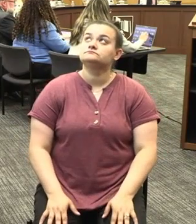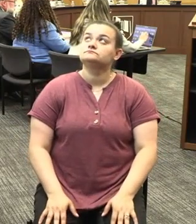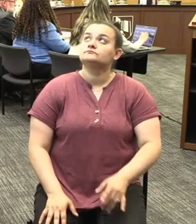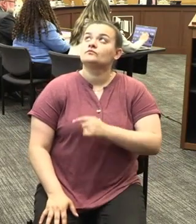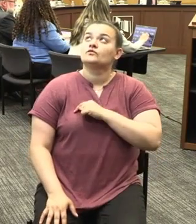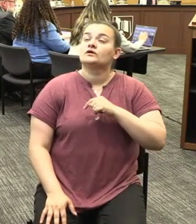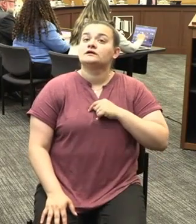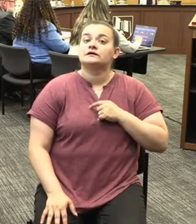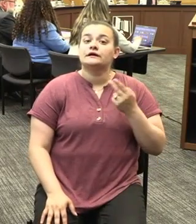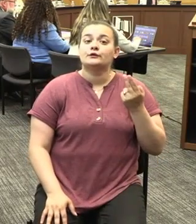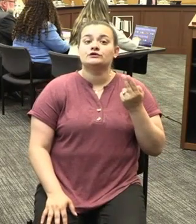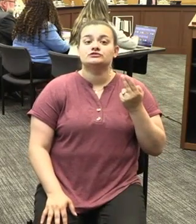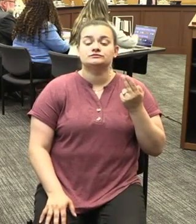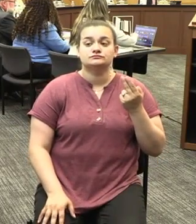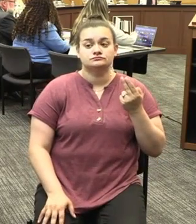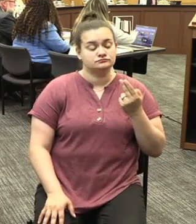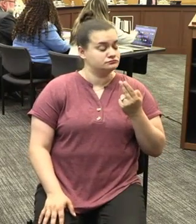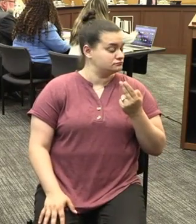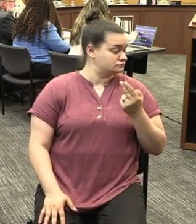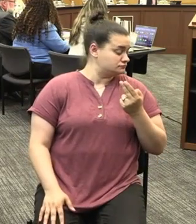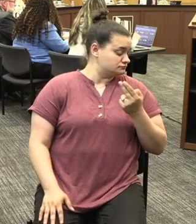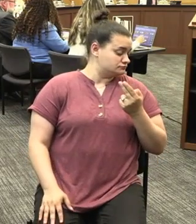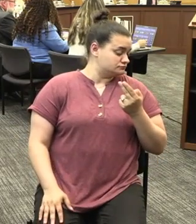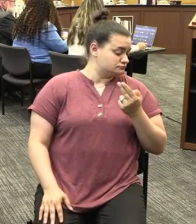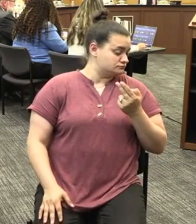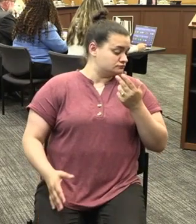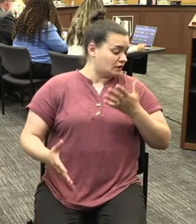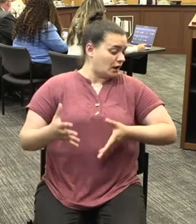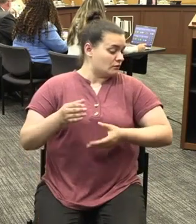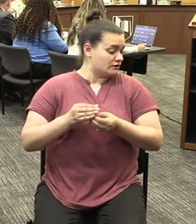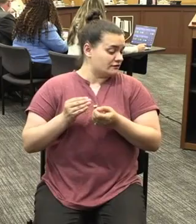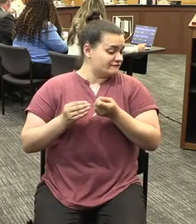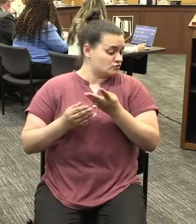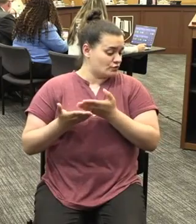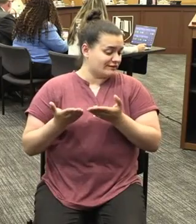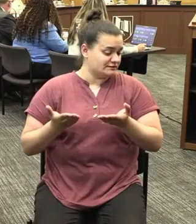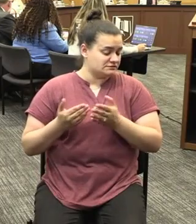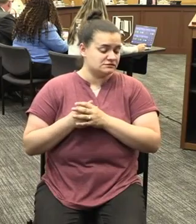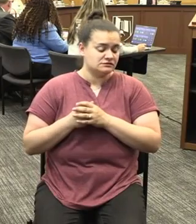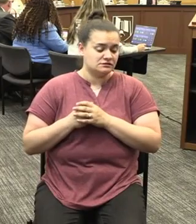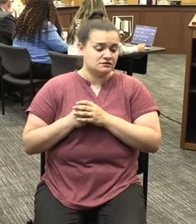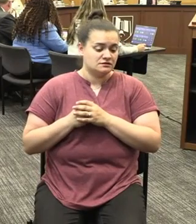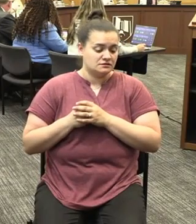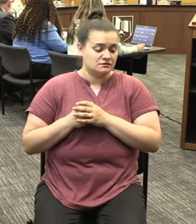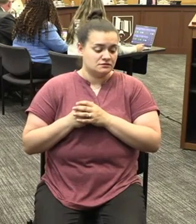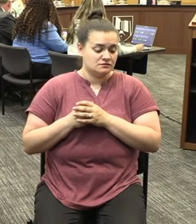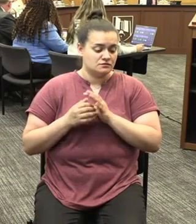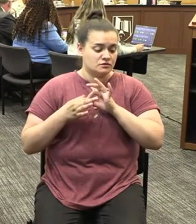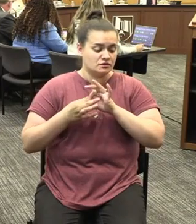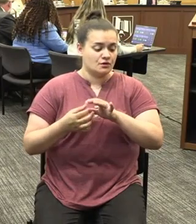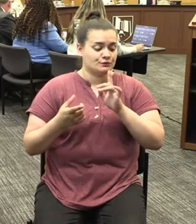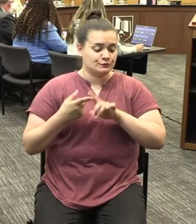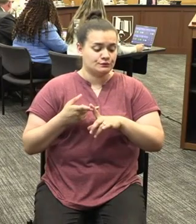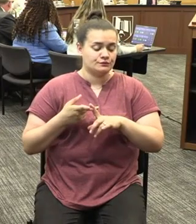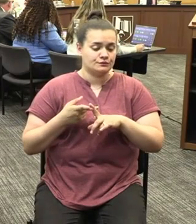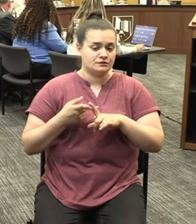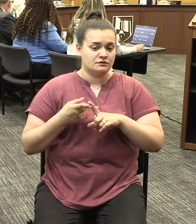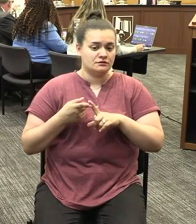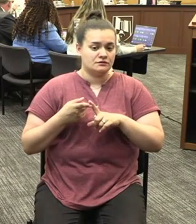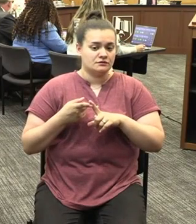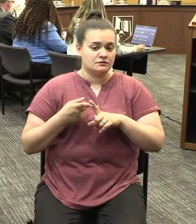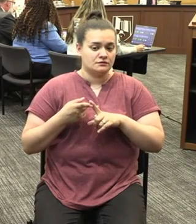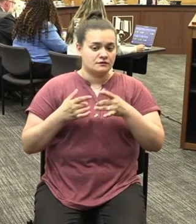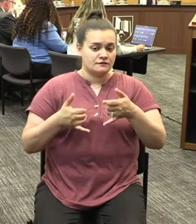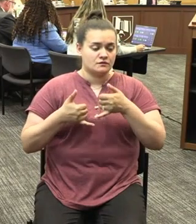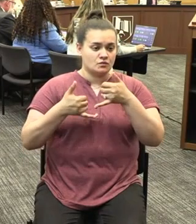Trustee Harris. Yeah, I just want to add a couple more things. In regards to the